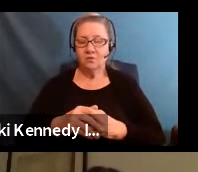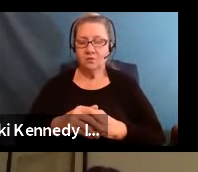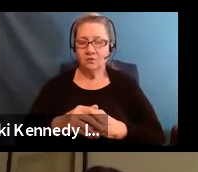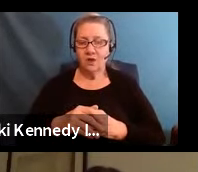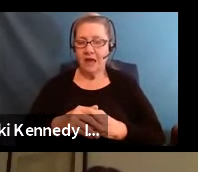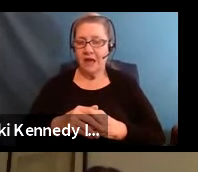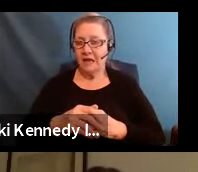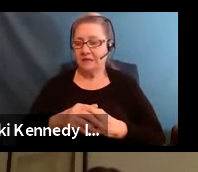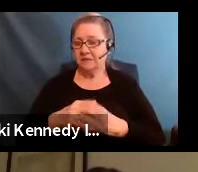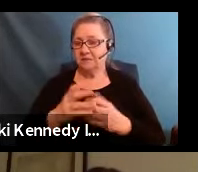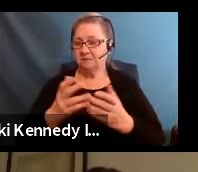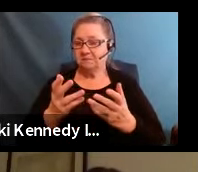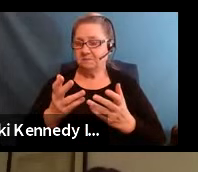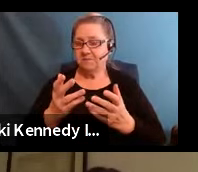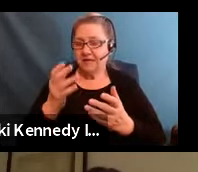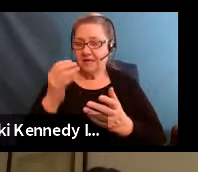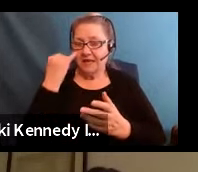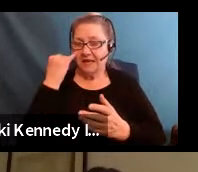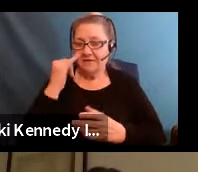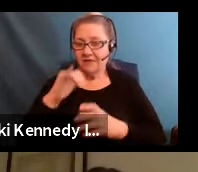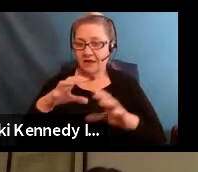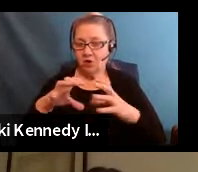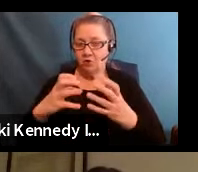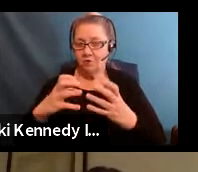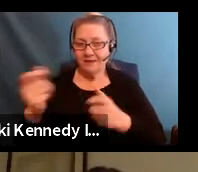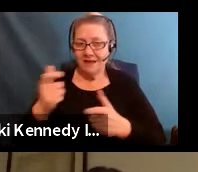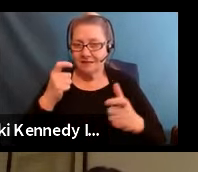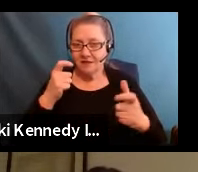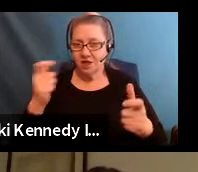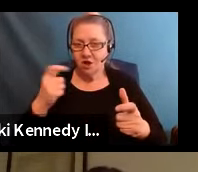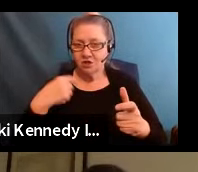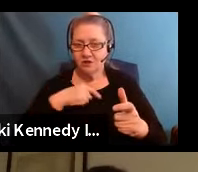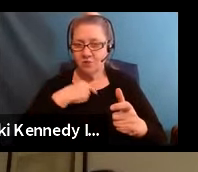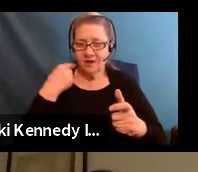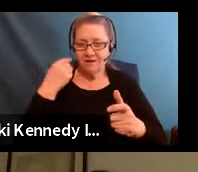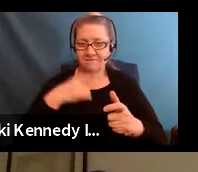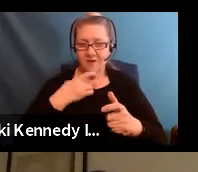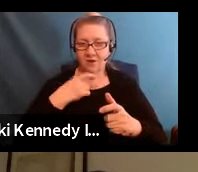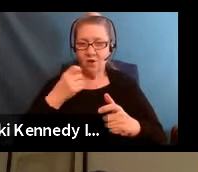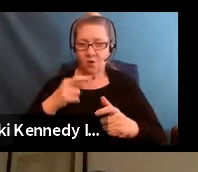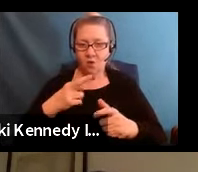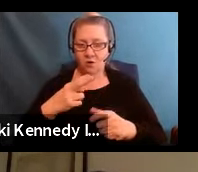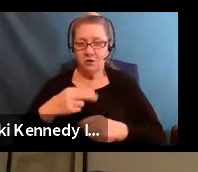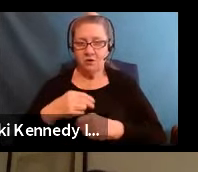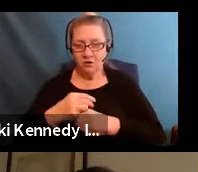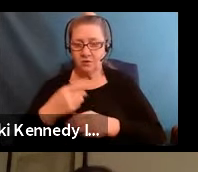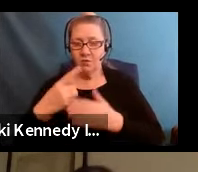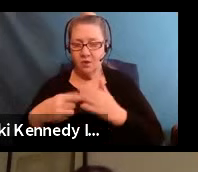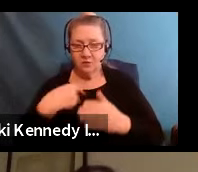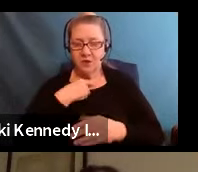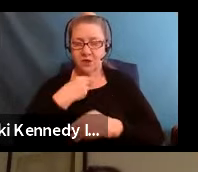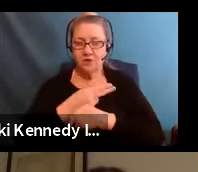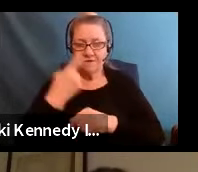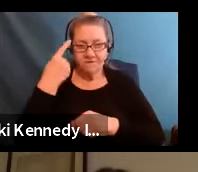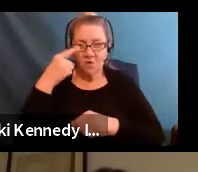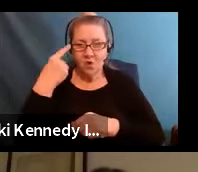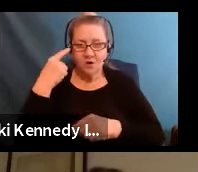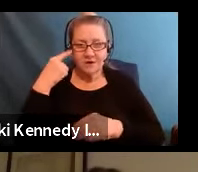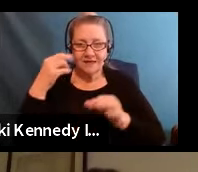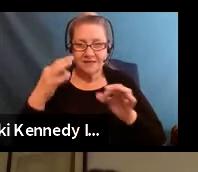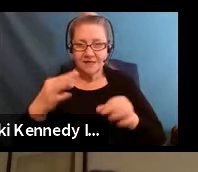is as large as the estimate that we are concerned about or that we're using in our decision making. And so all